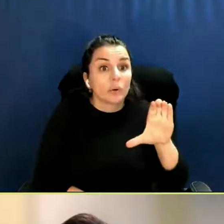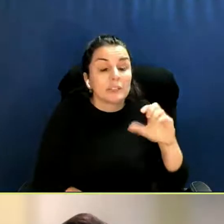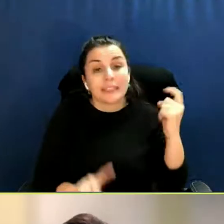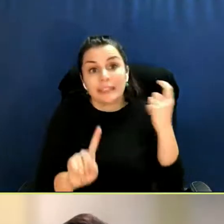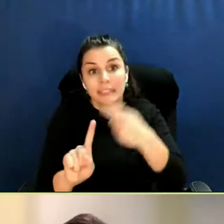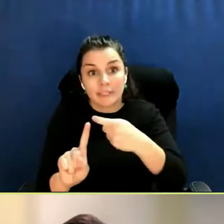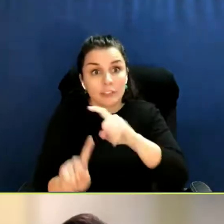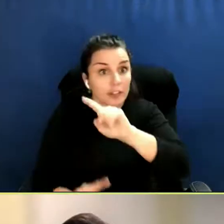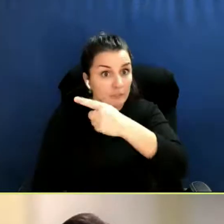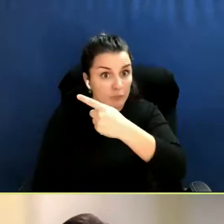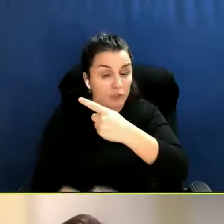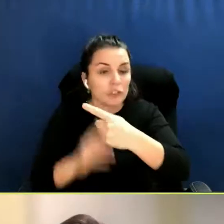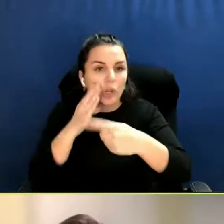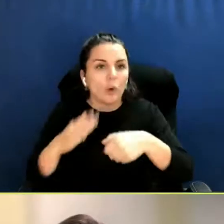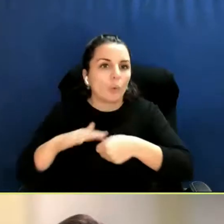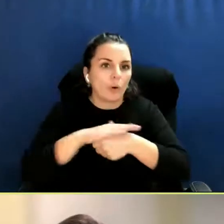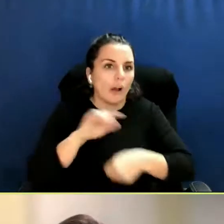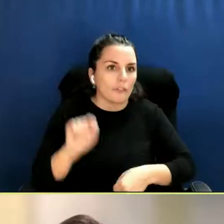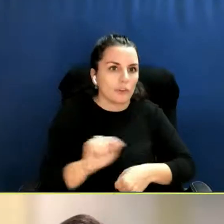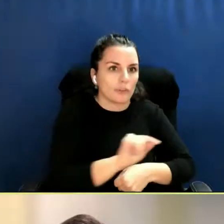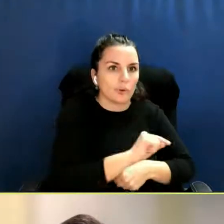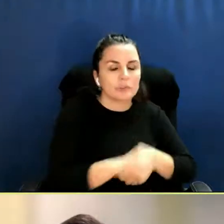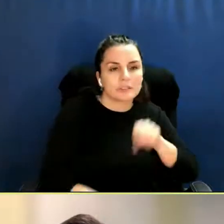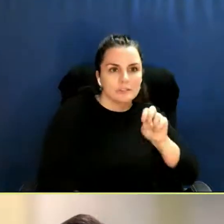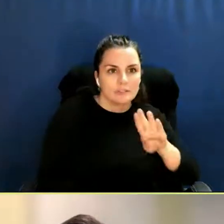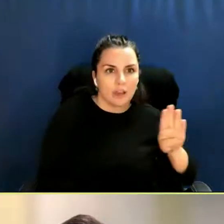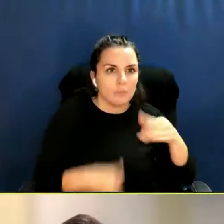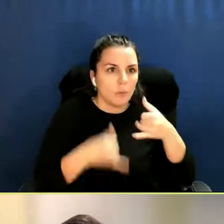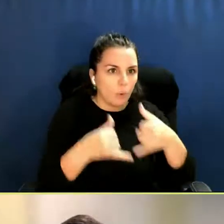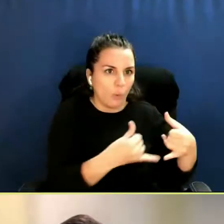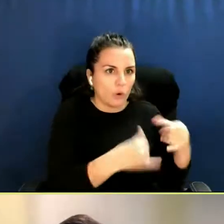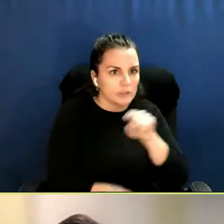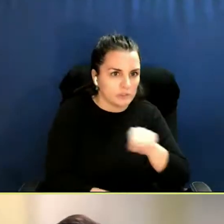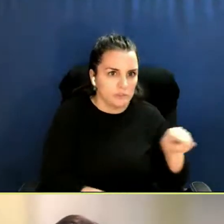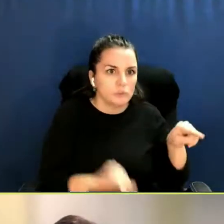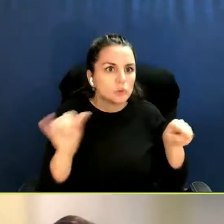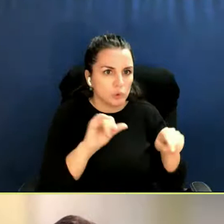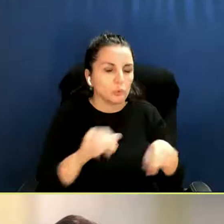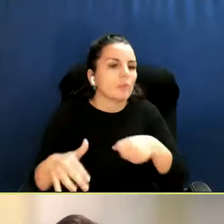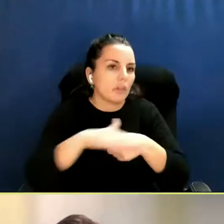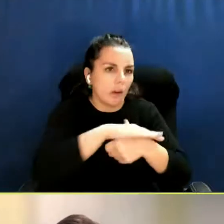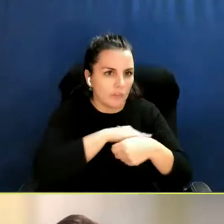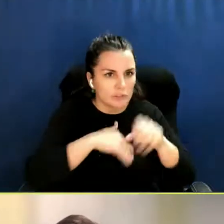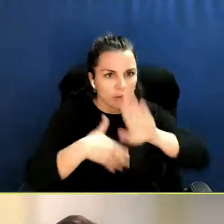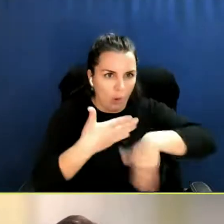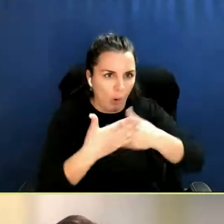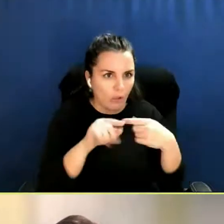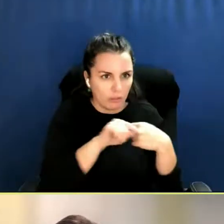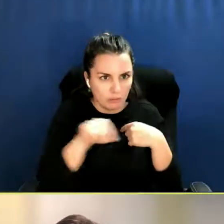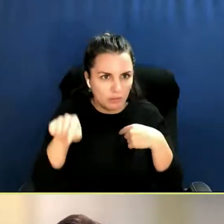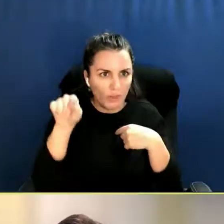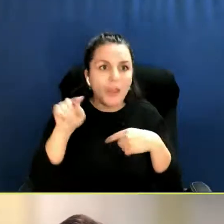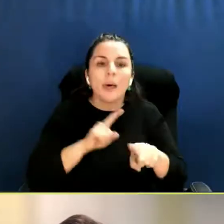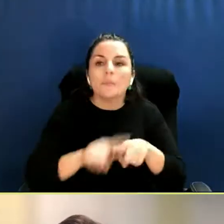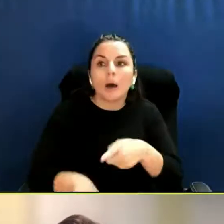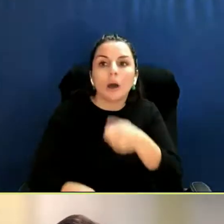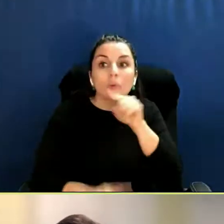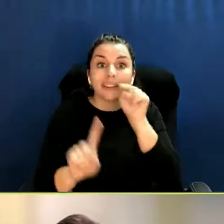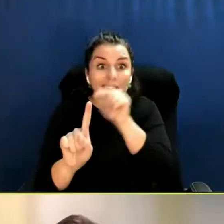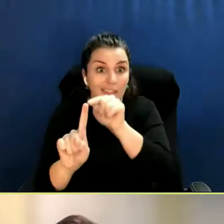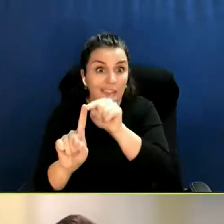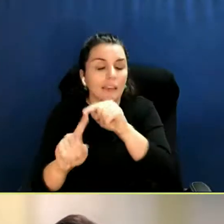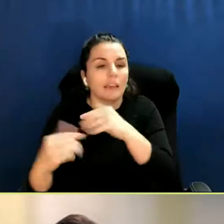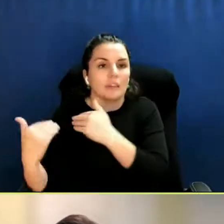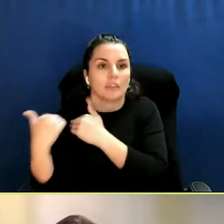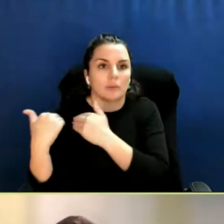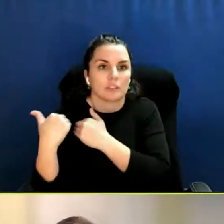awardee is also going to cover any of the subawardee sites. So it would be the responsibility of the prime awardee to make sure that